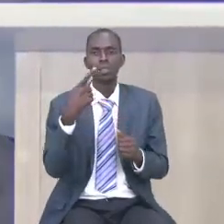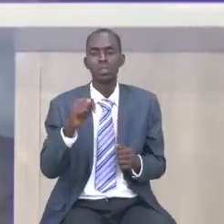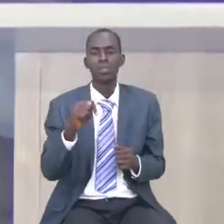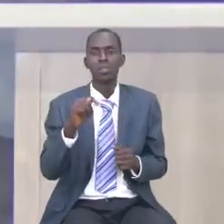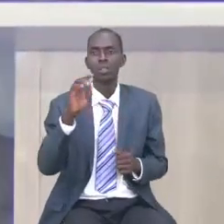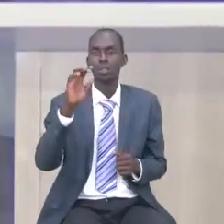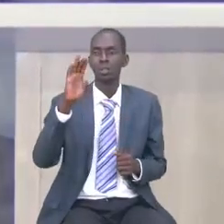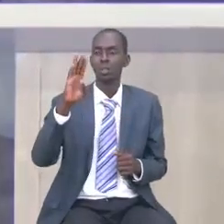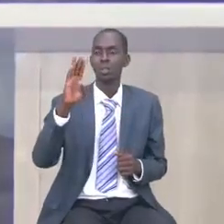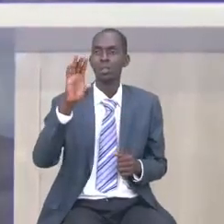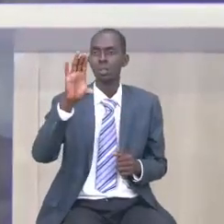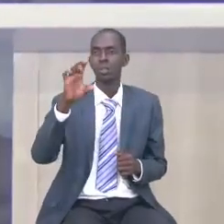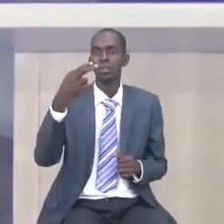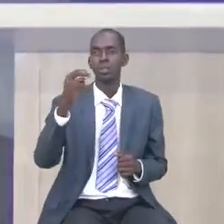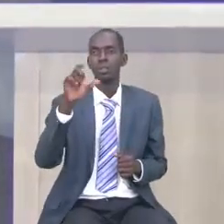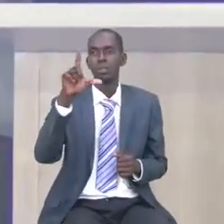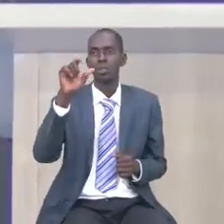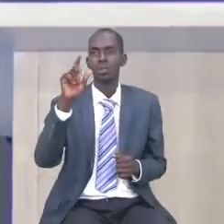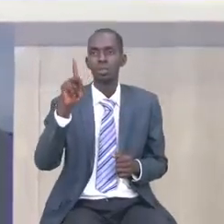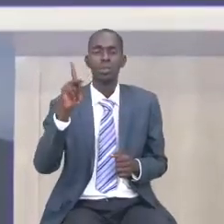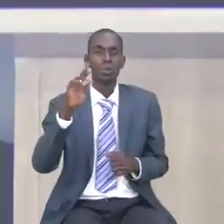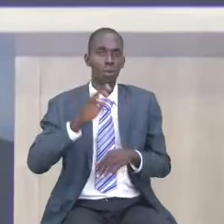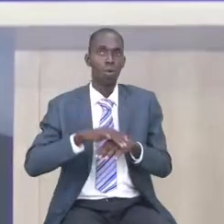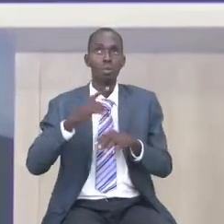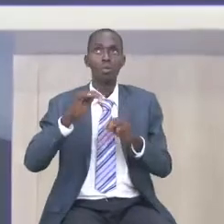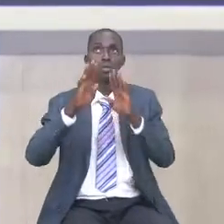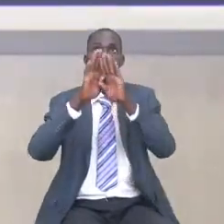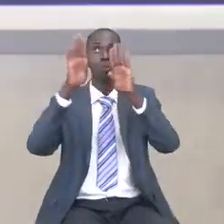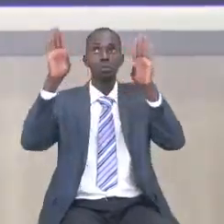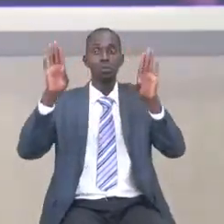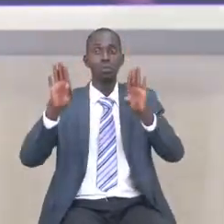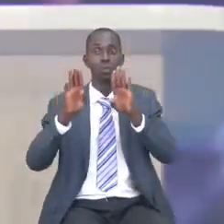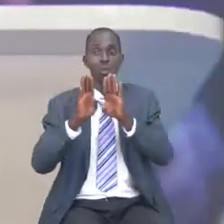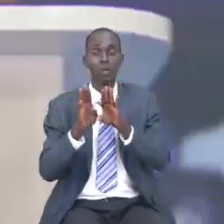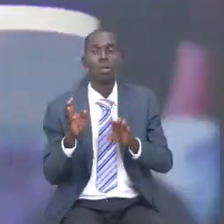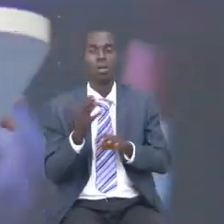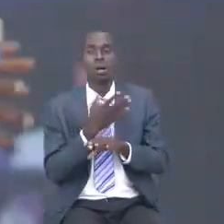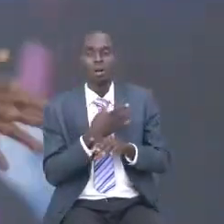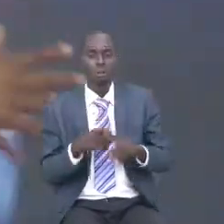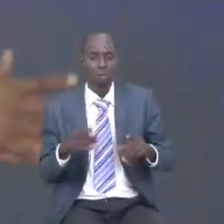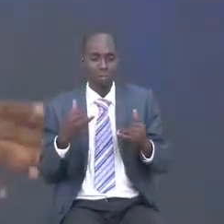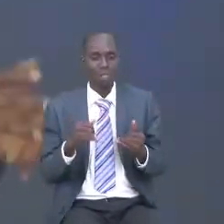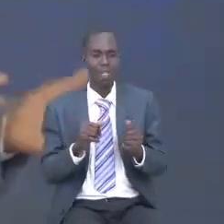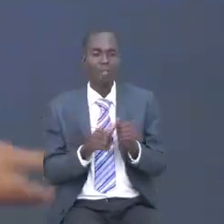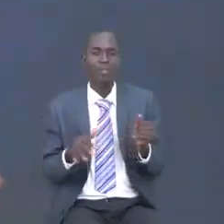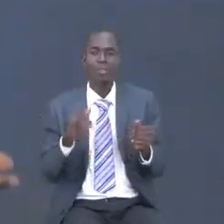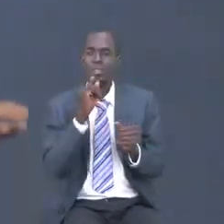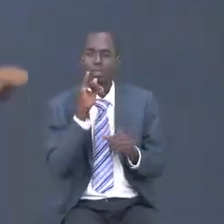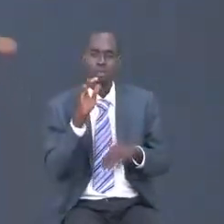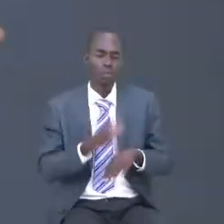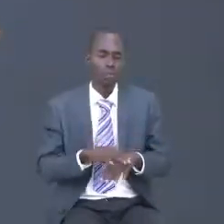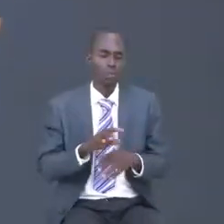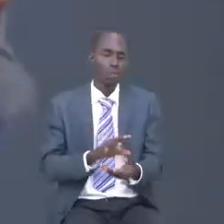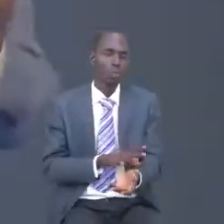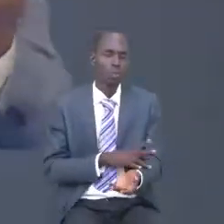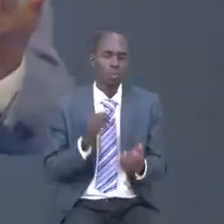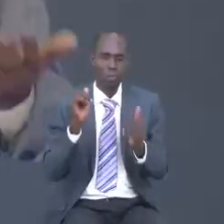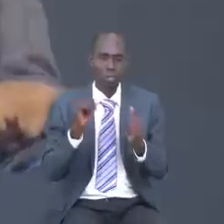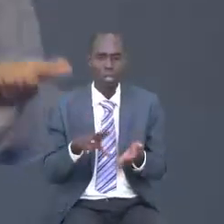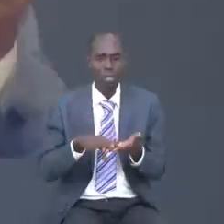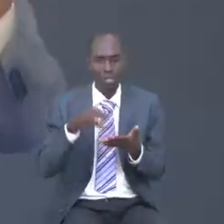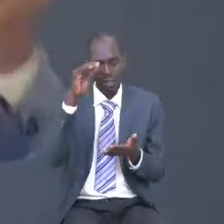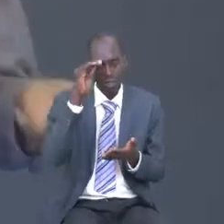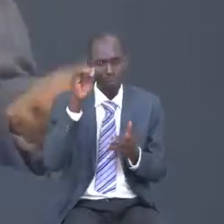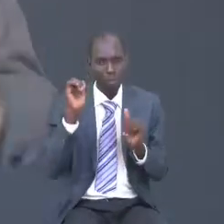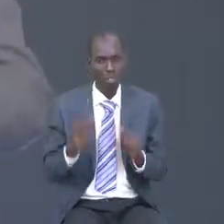must learn the computer. We must learn all those things. We can access our results and everything. We